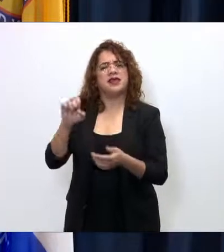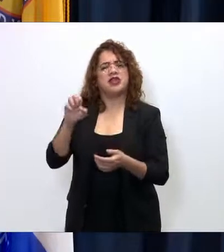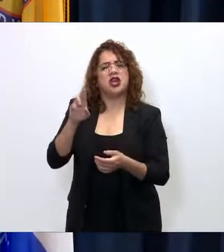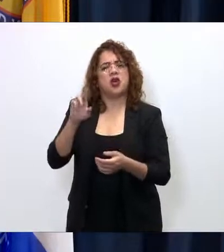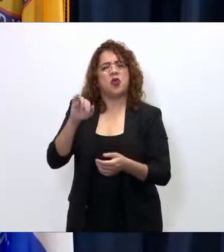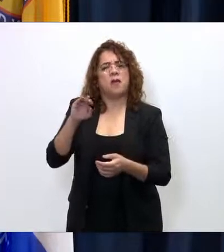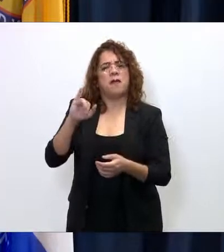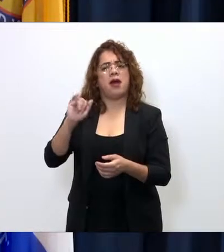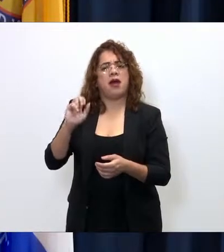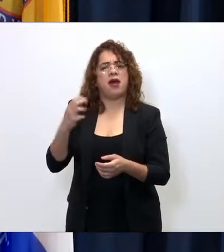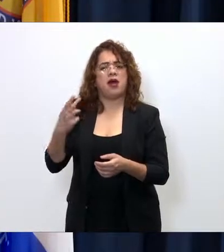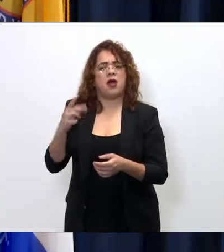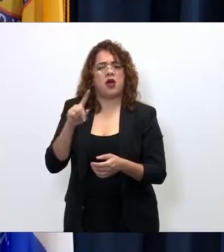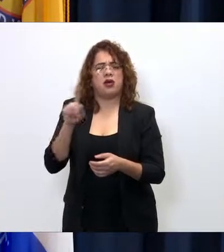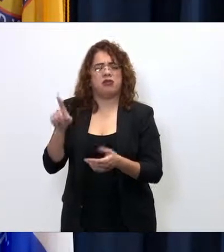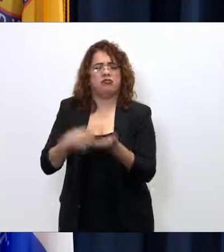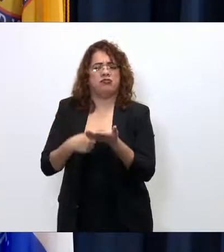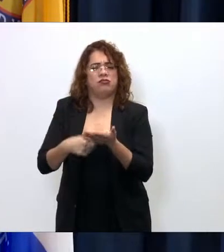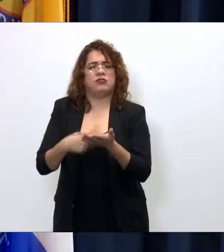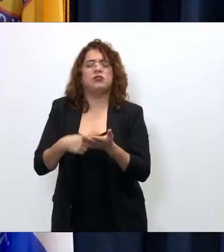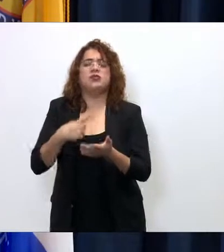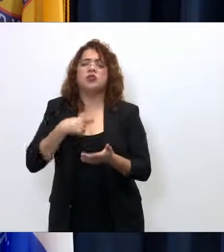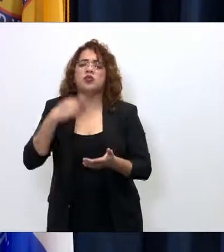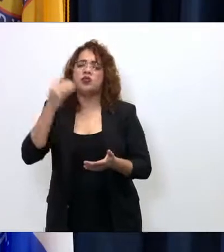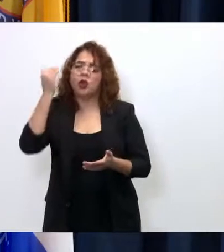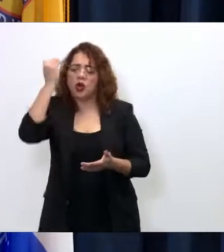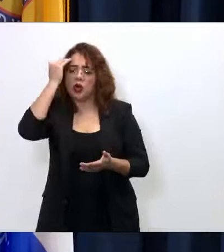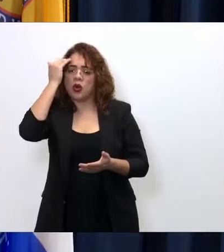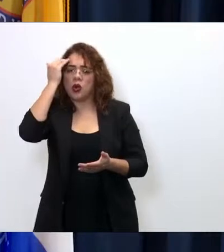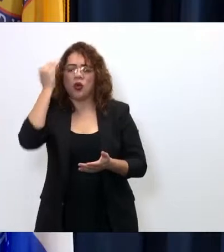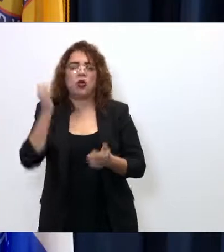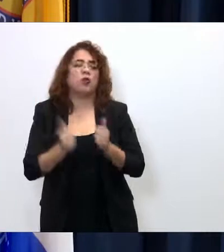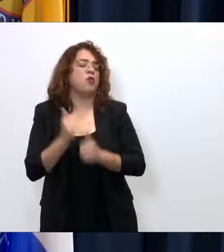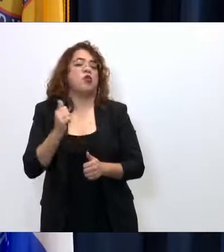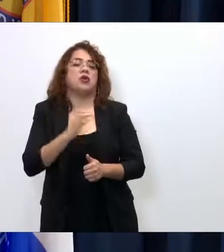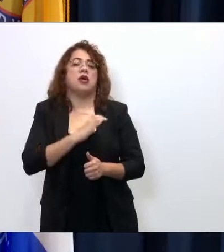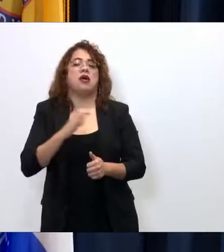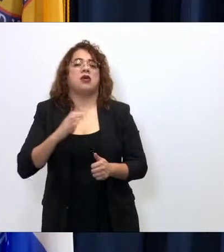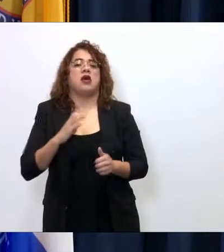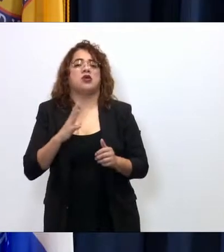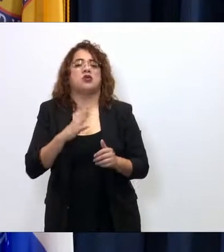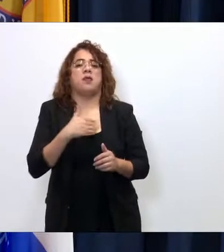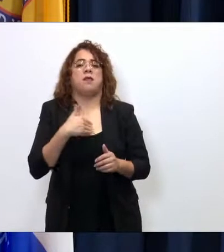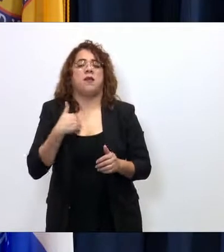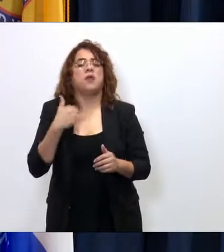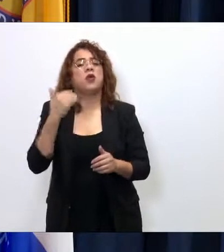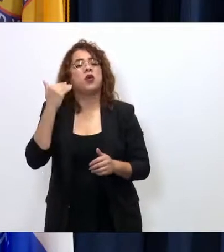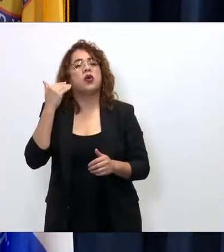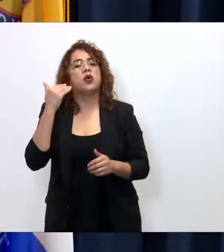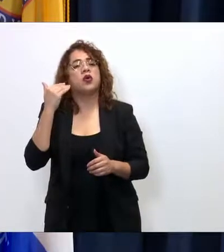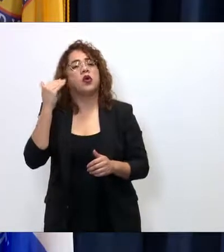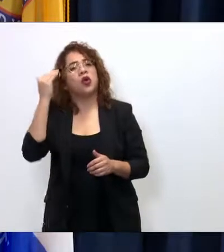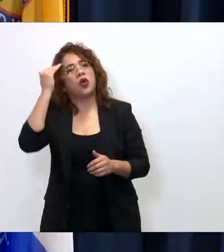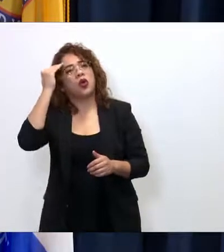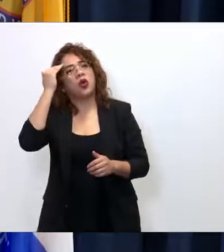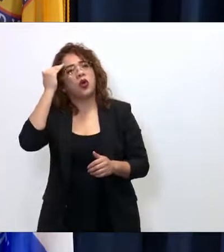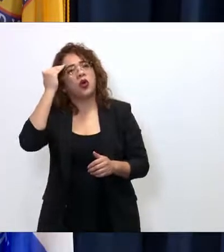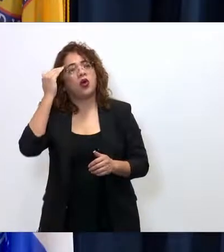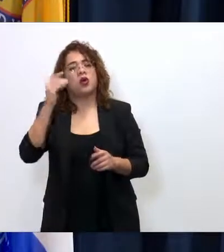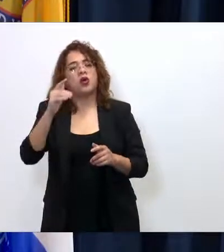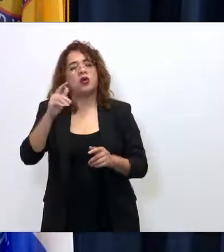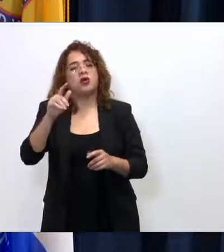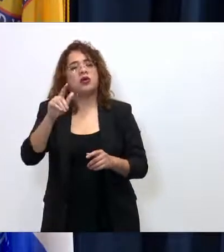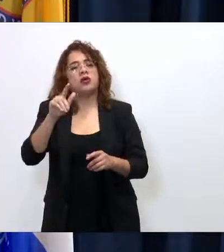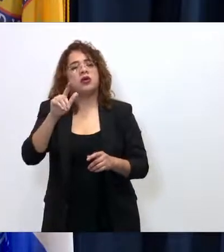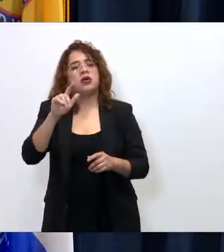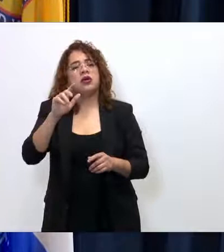So we know that most of the council members knew about the convention center